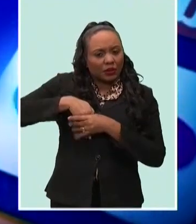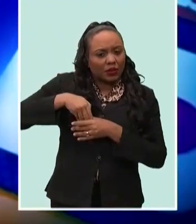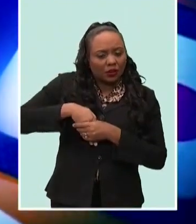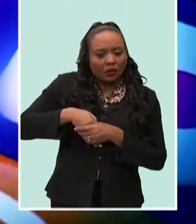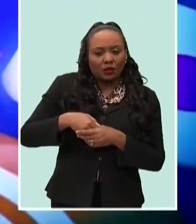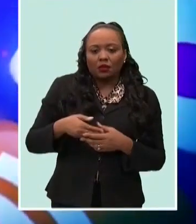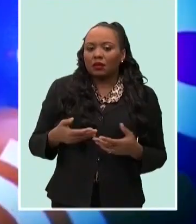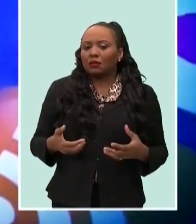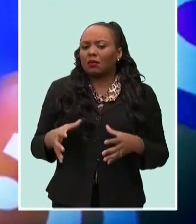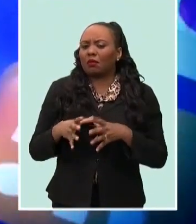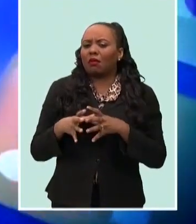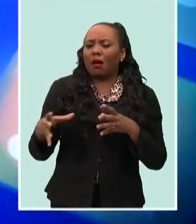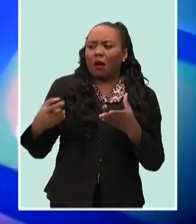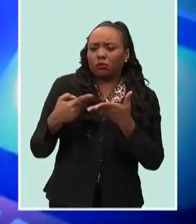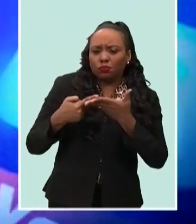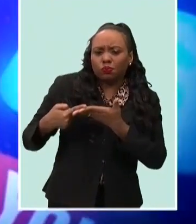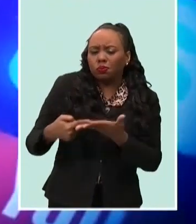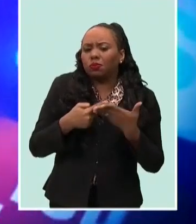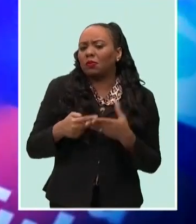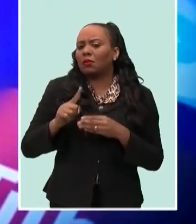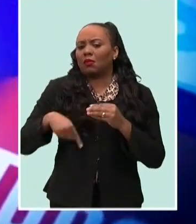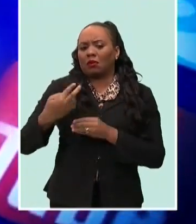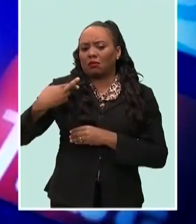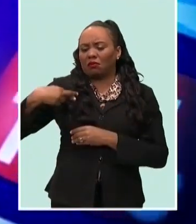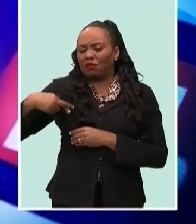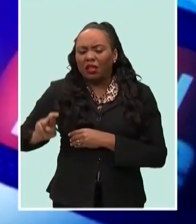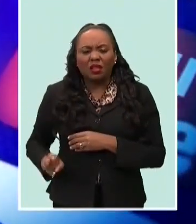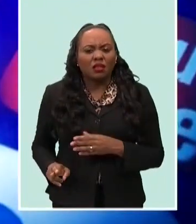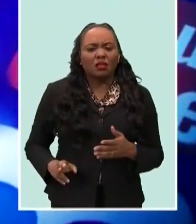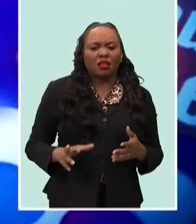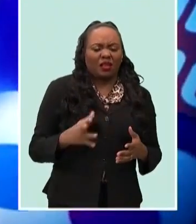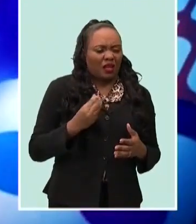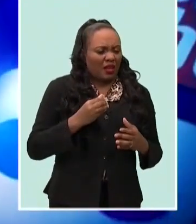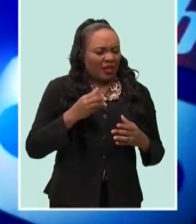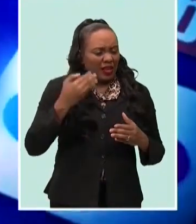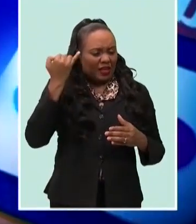has prompted a lot of discussion about religion and exorcism among